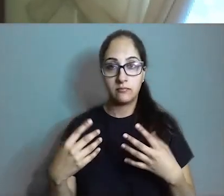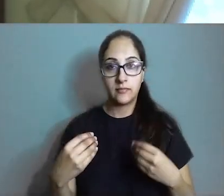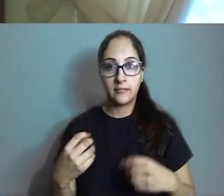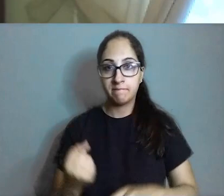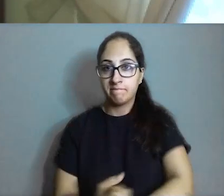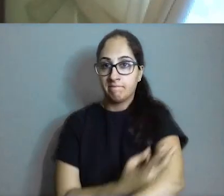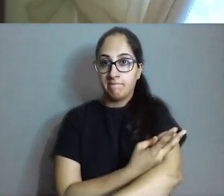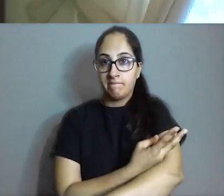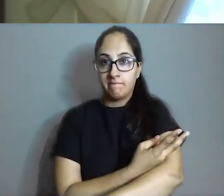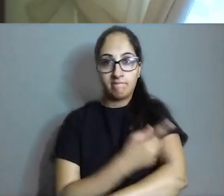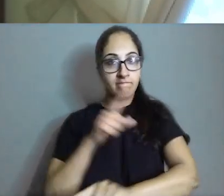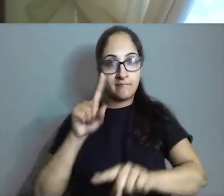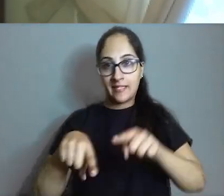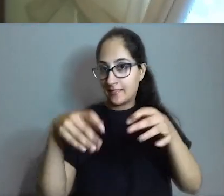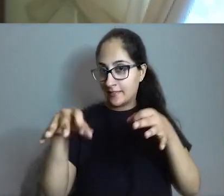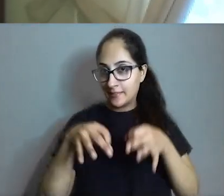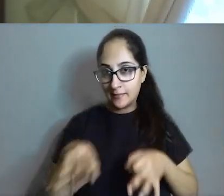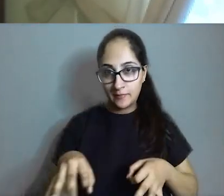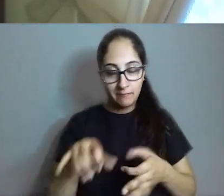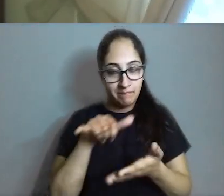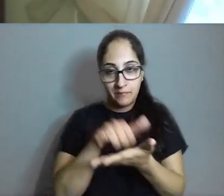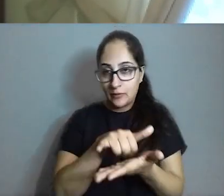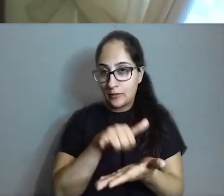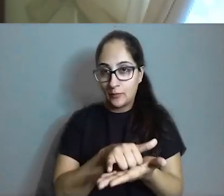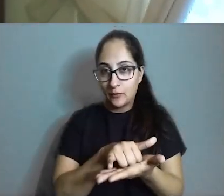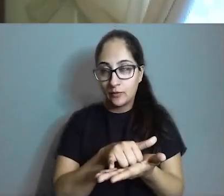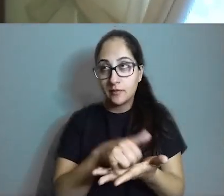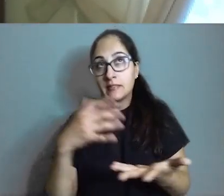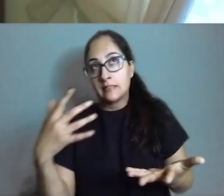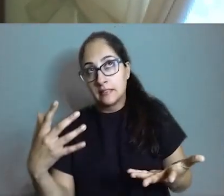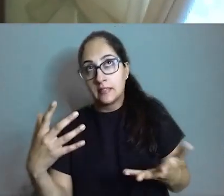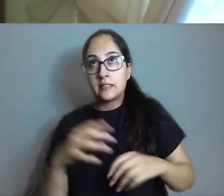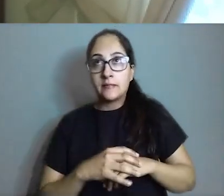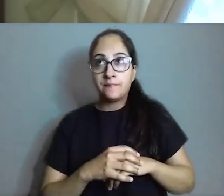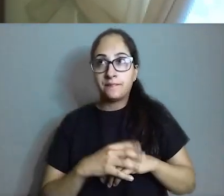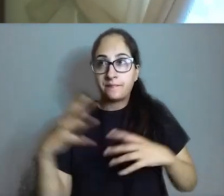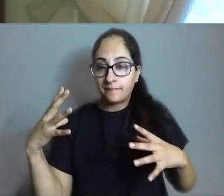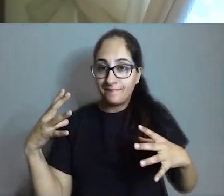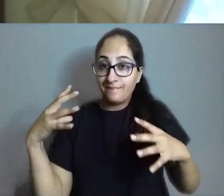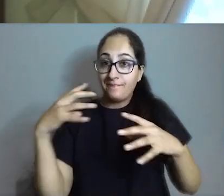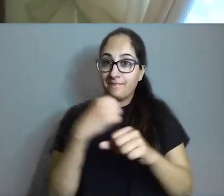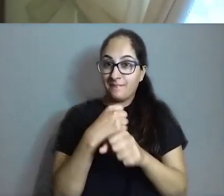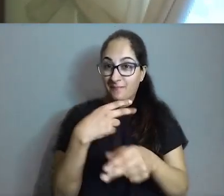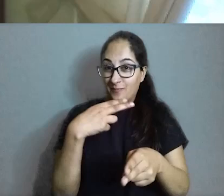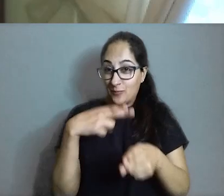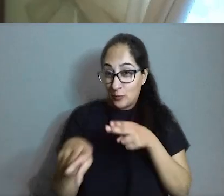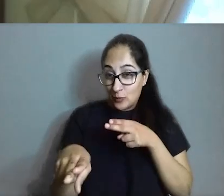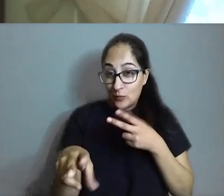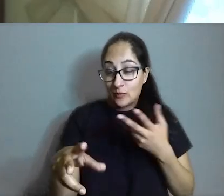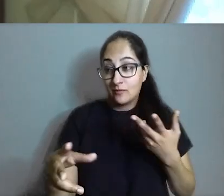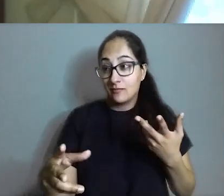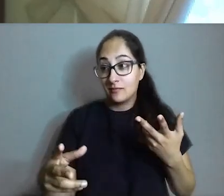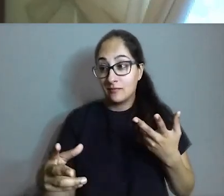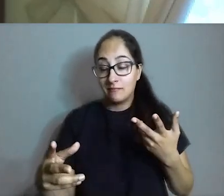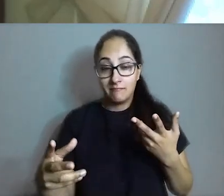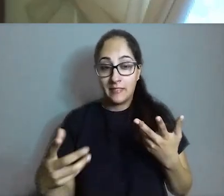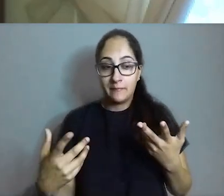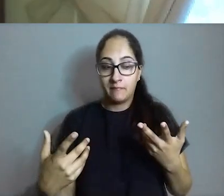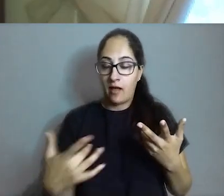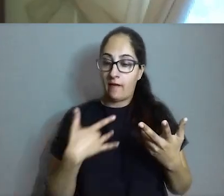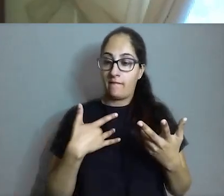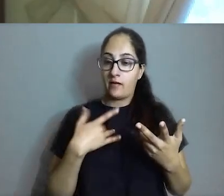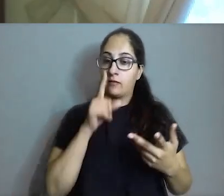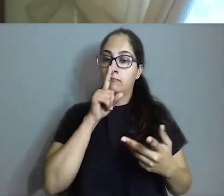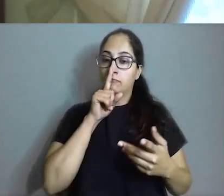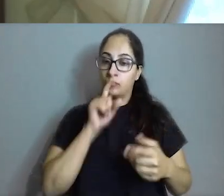unlike any other experience. But I think it would be best summarized by saying that you really understood and knew